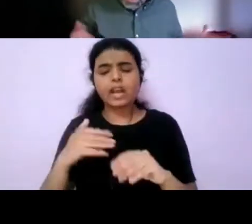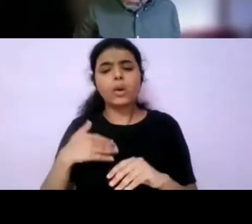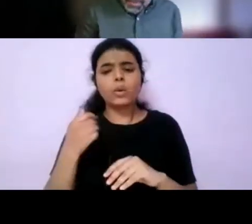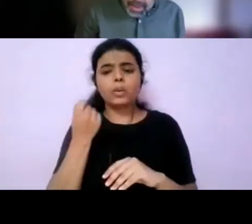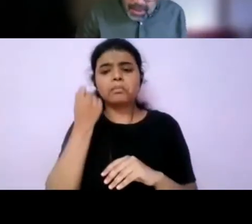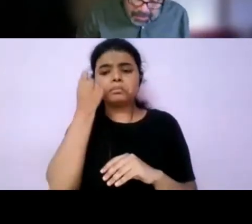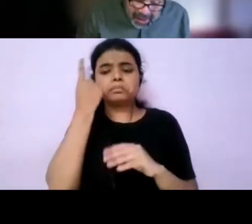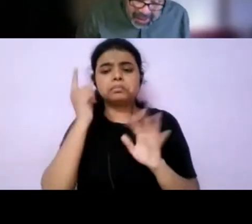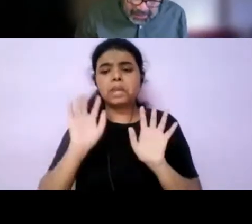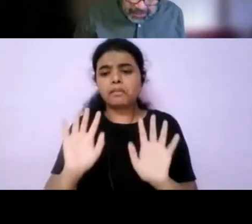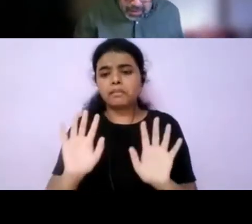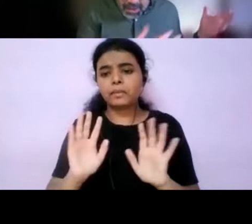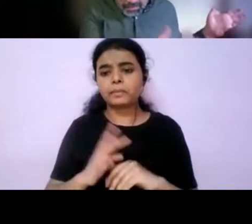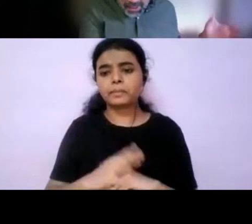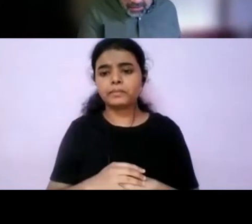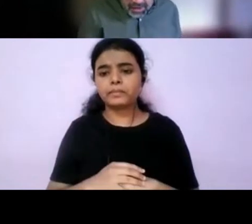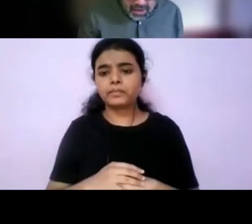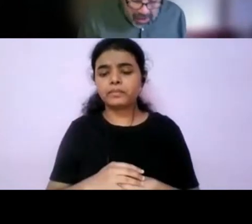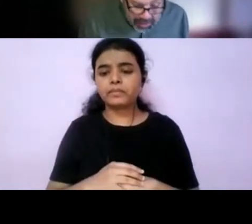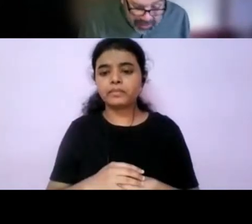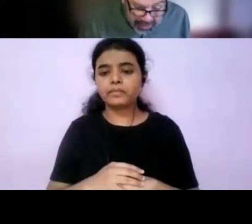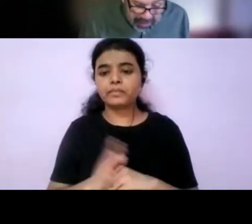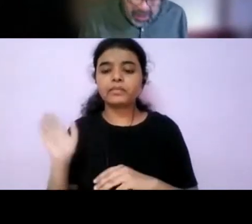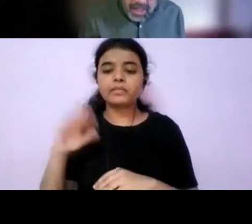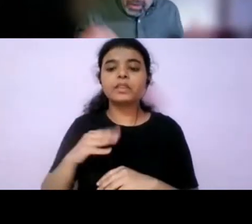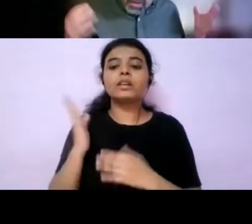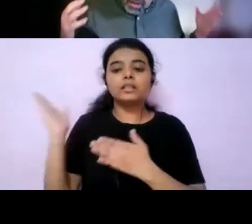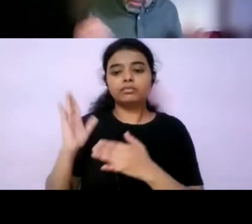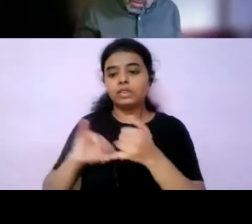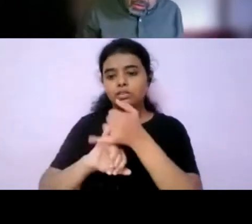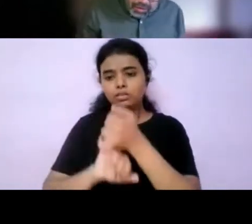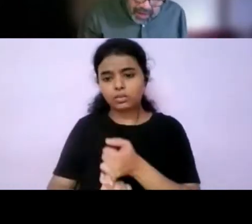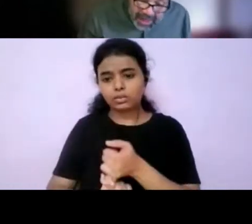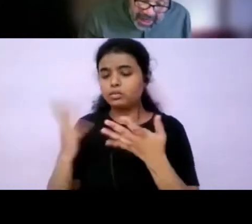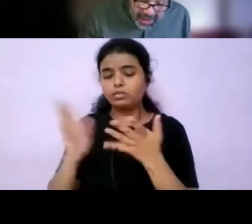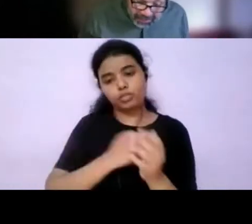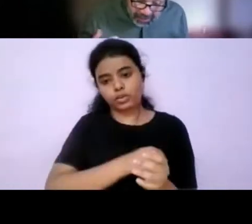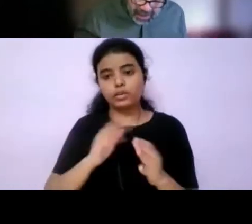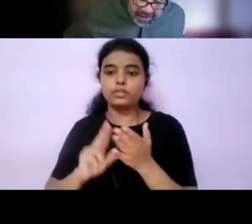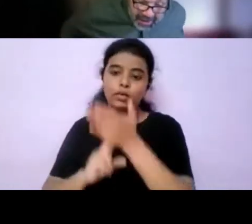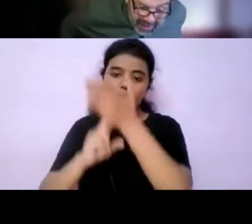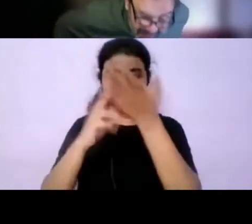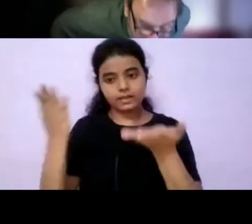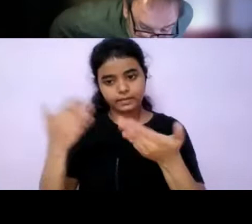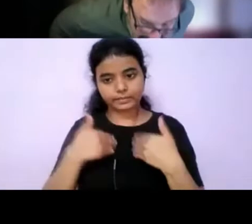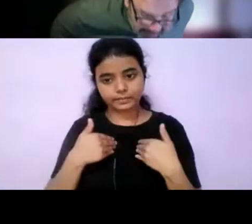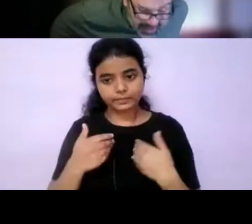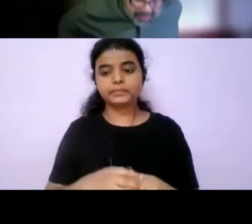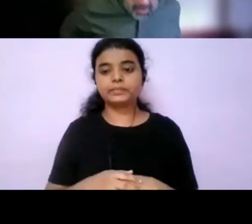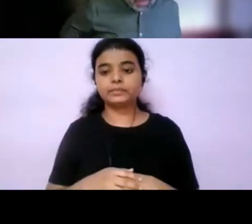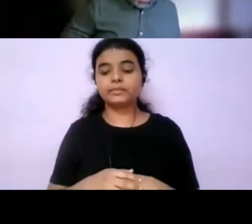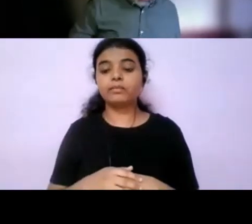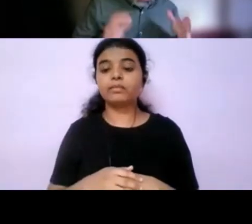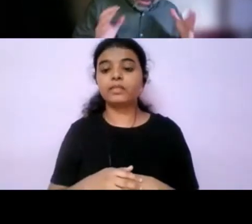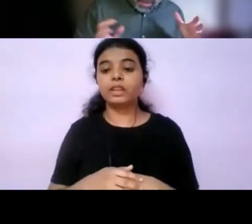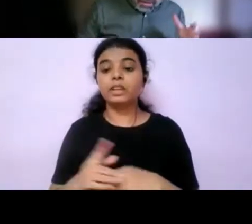I am from and I'm based in the global north, and I fully accept at the outset that